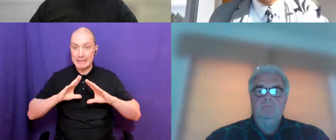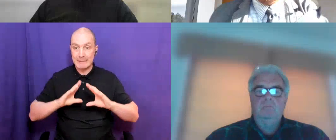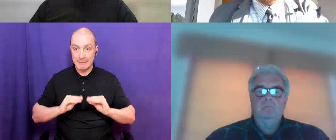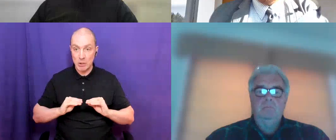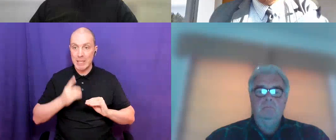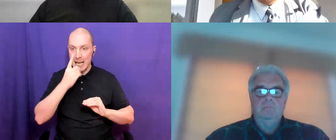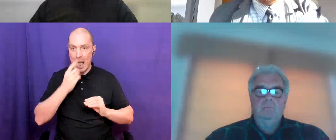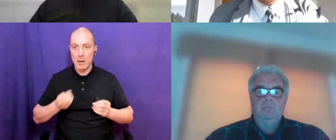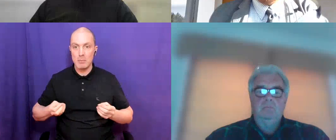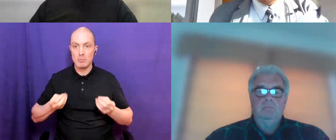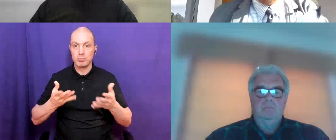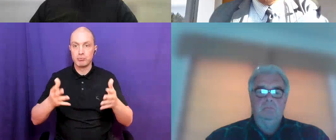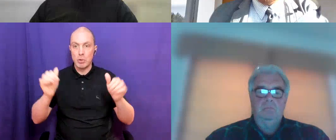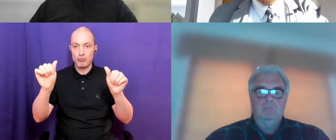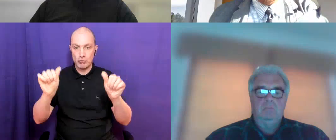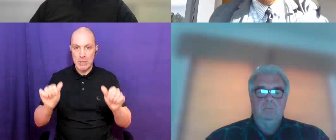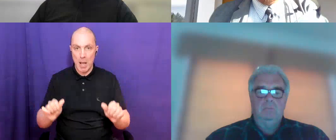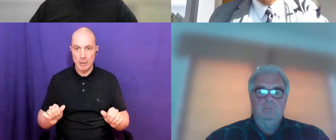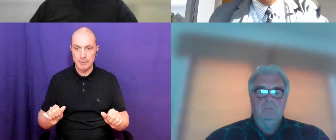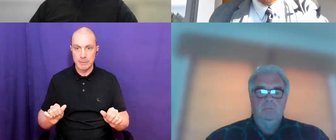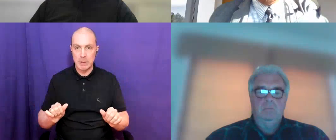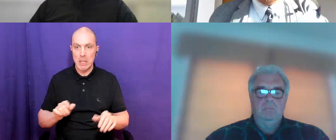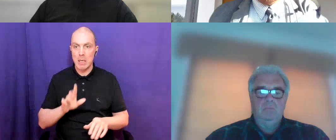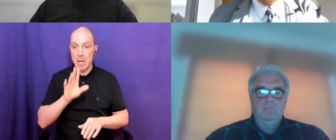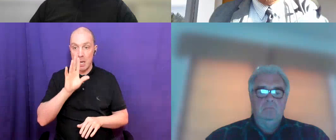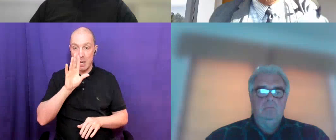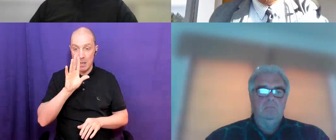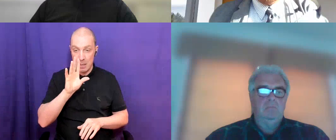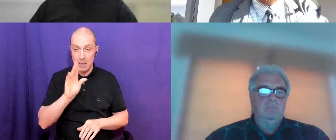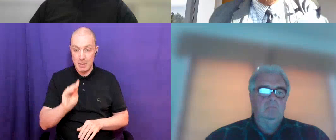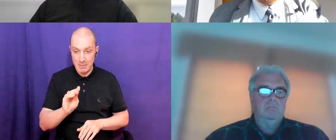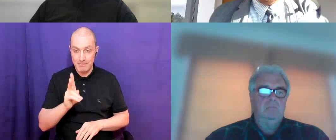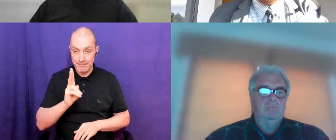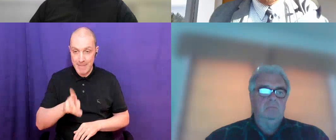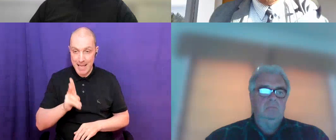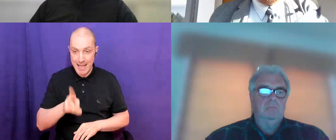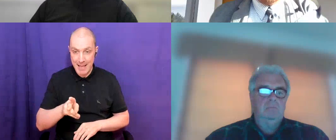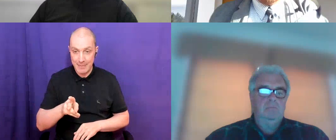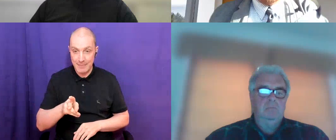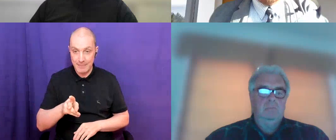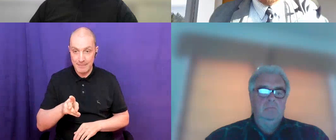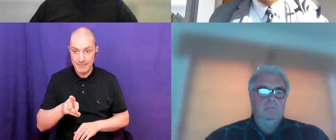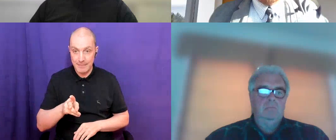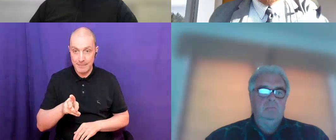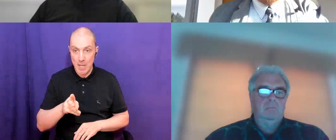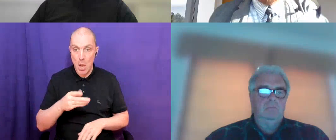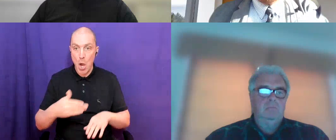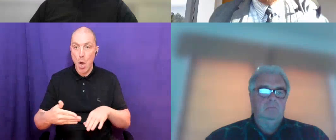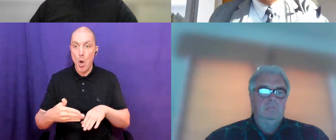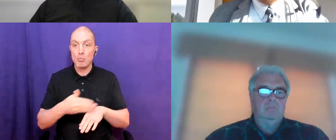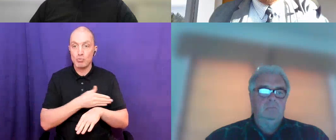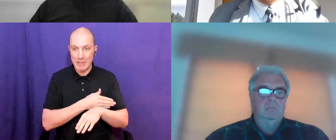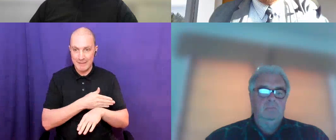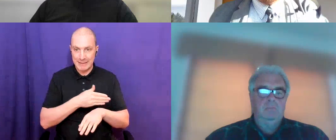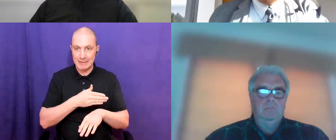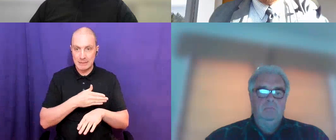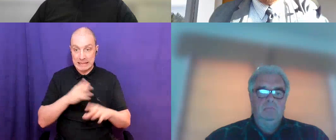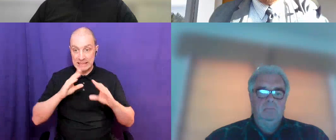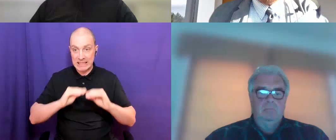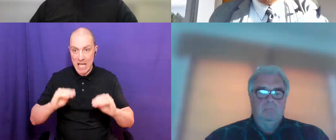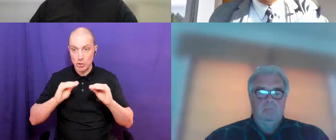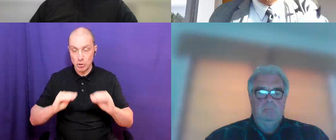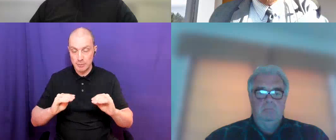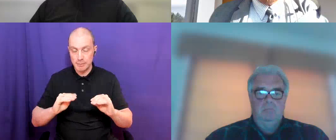do want to cover some information that I shared at previous awareness sessions. If you feel